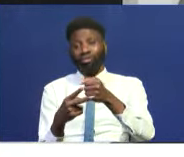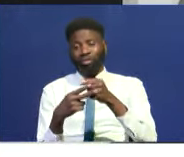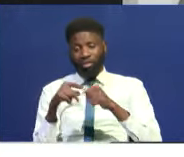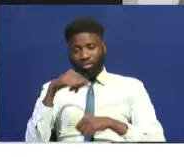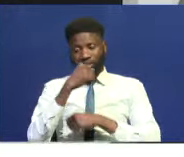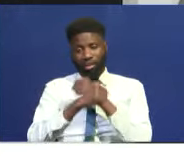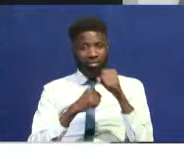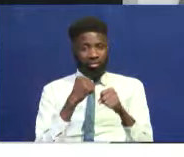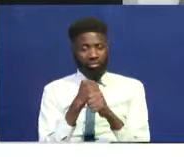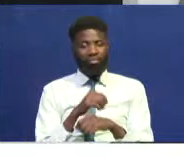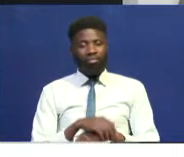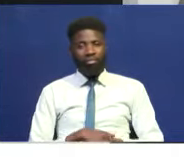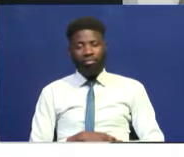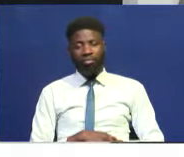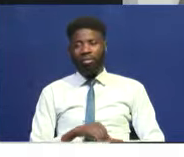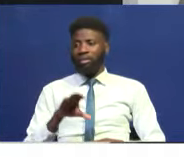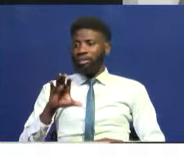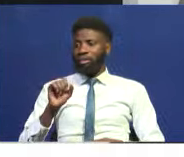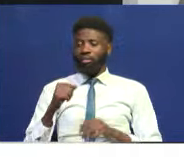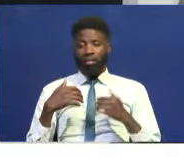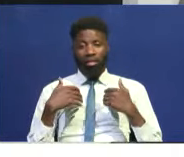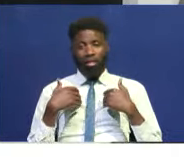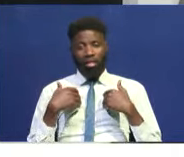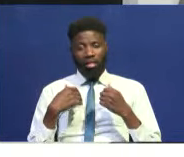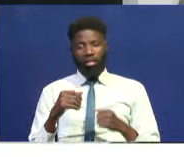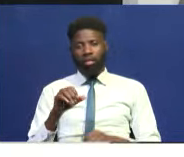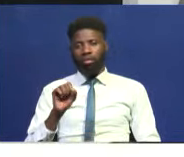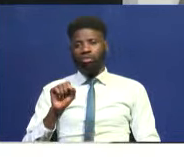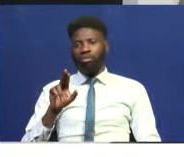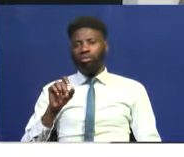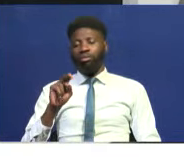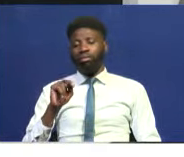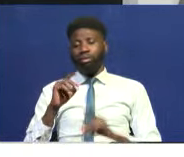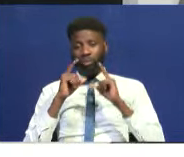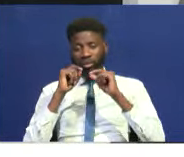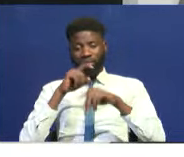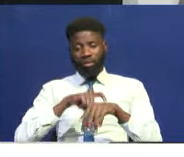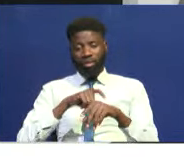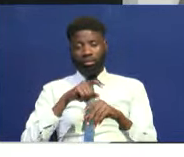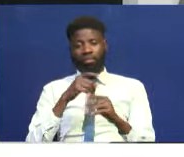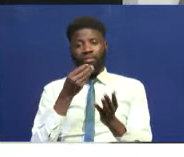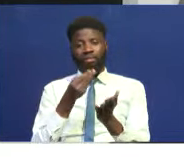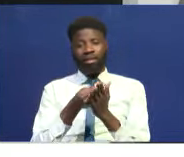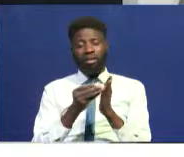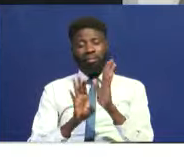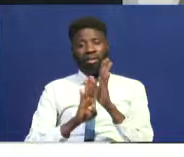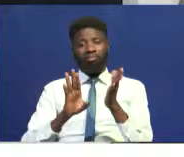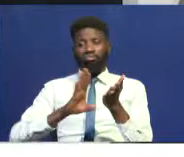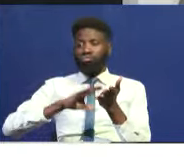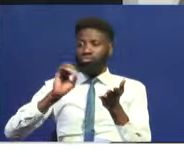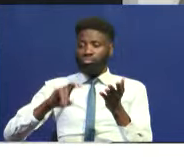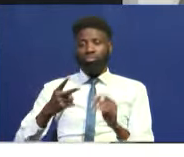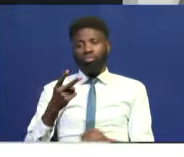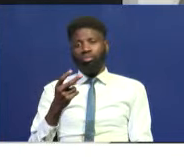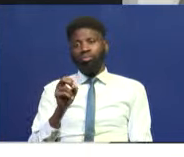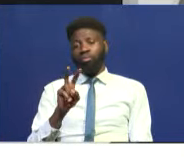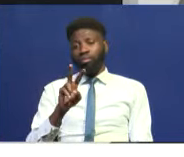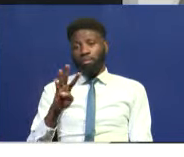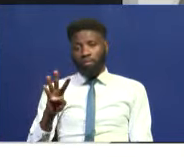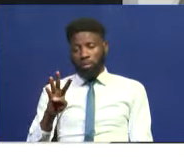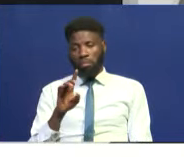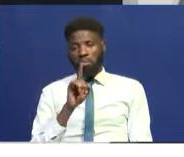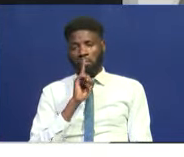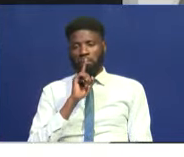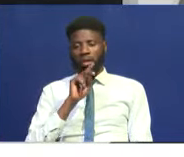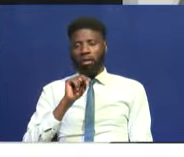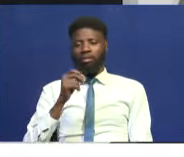Nakhumicha says following the withdrawal of the Finance Bill 2024, existing NHIF contributions and benefits will continue until the transition